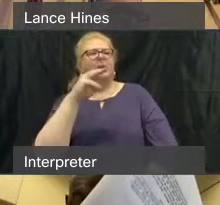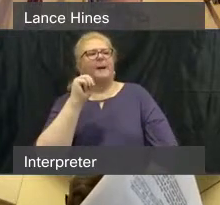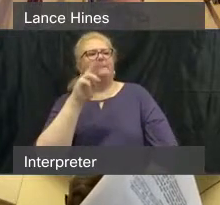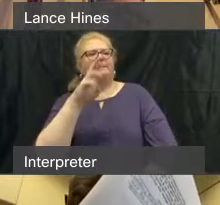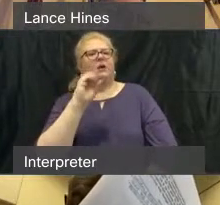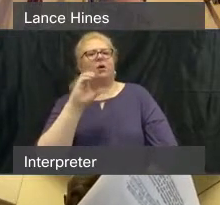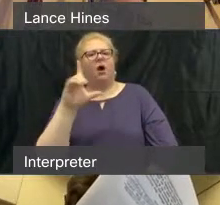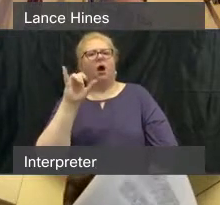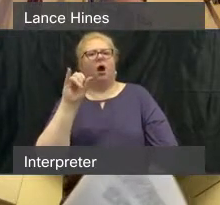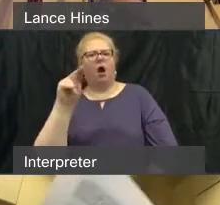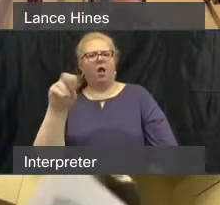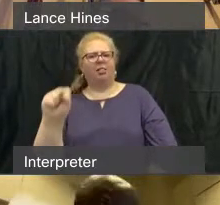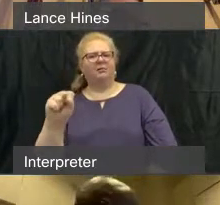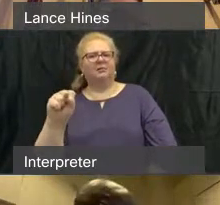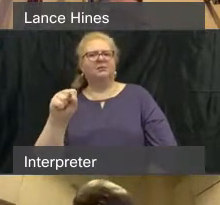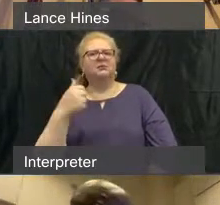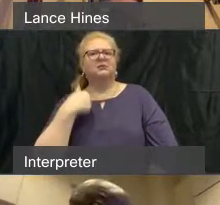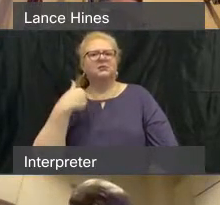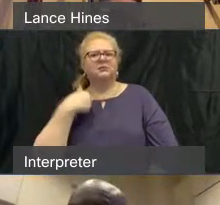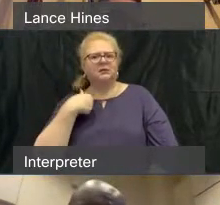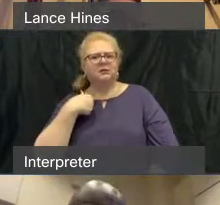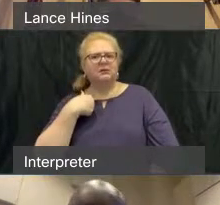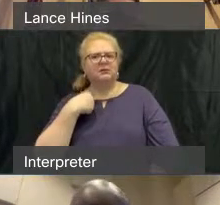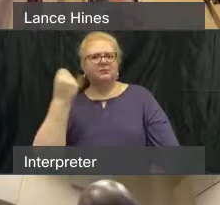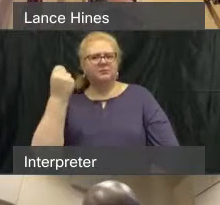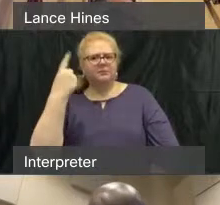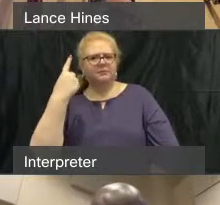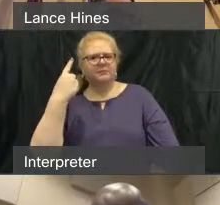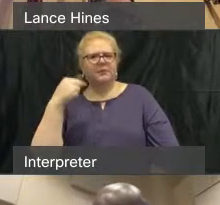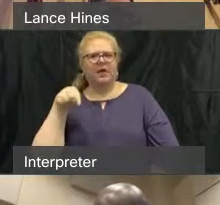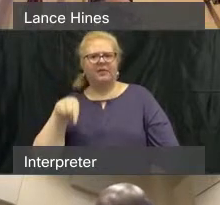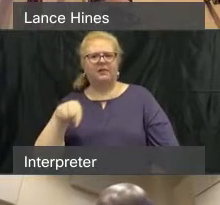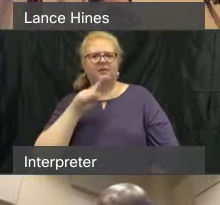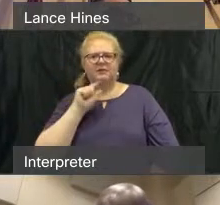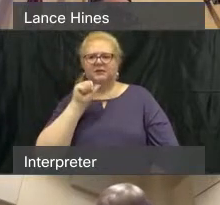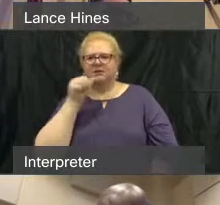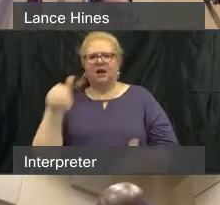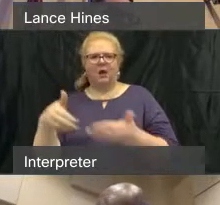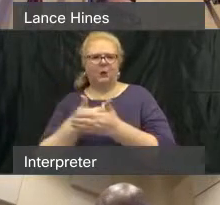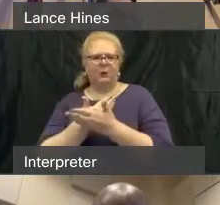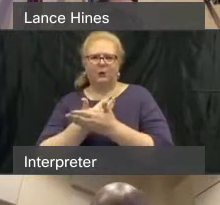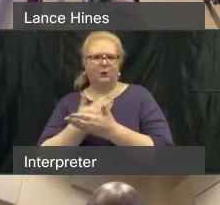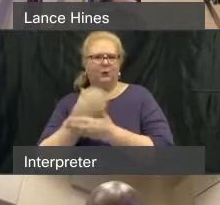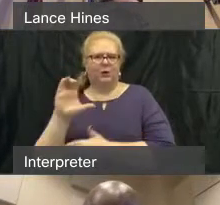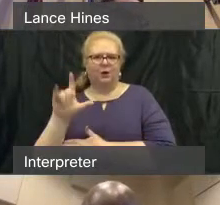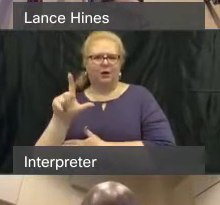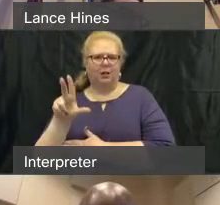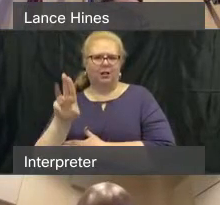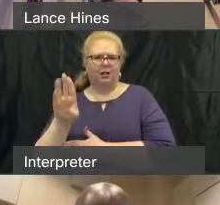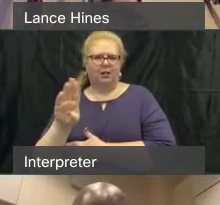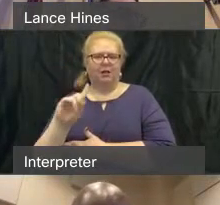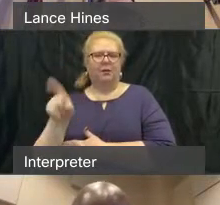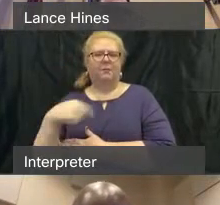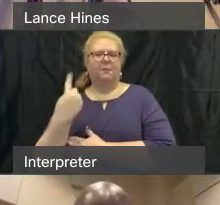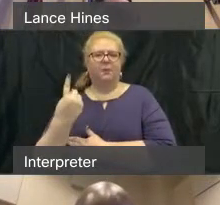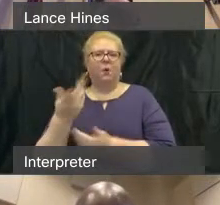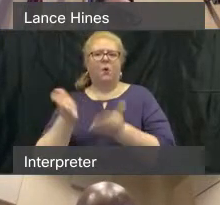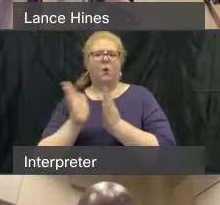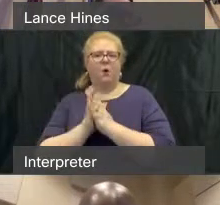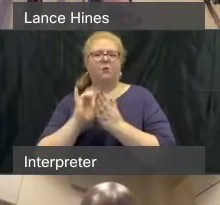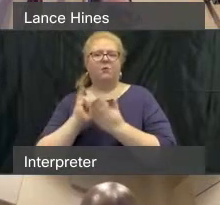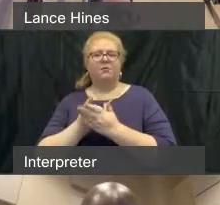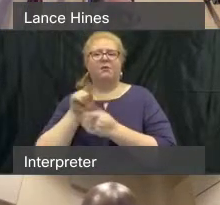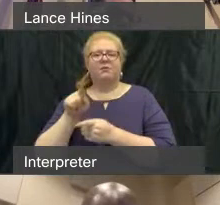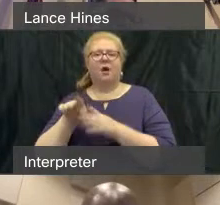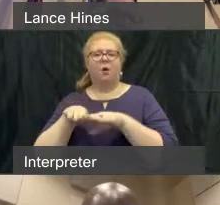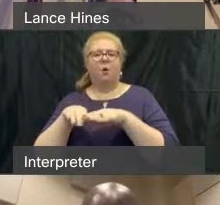the way I understand this, this is not a new club. This is just asking, they're open on Friday,